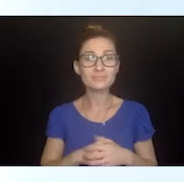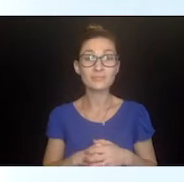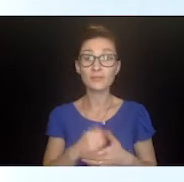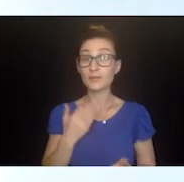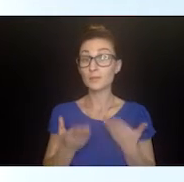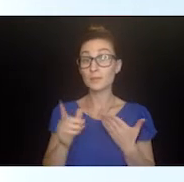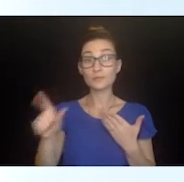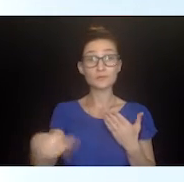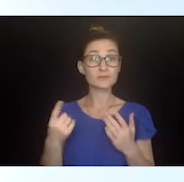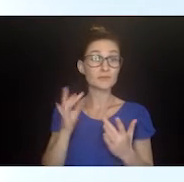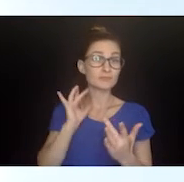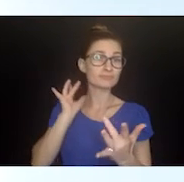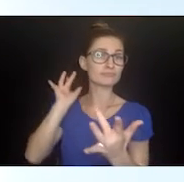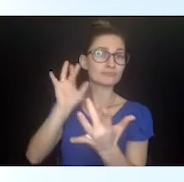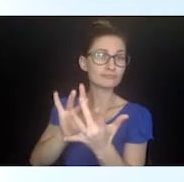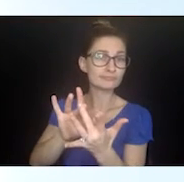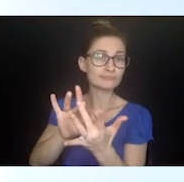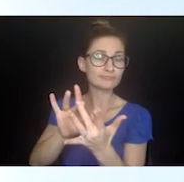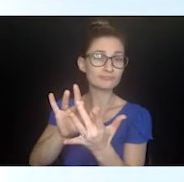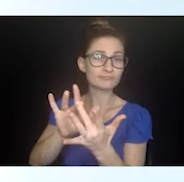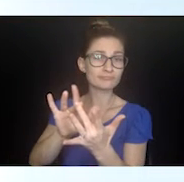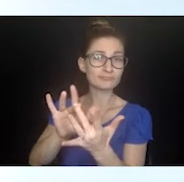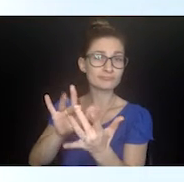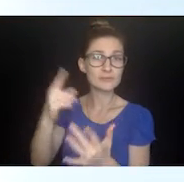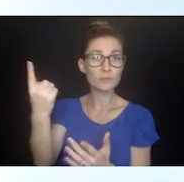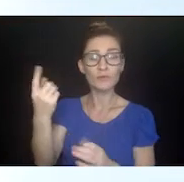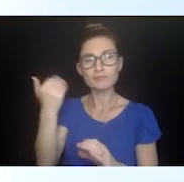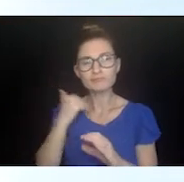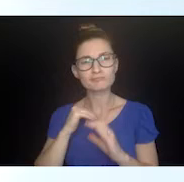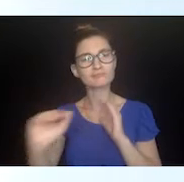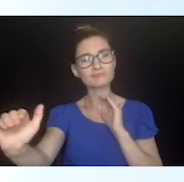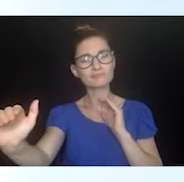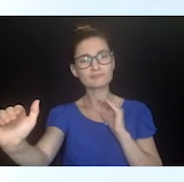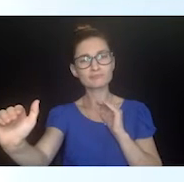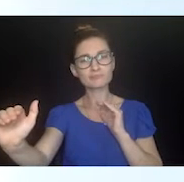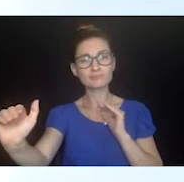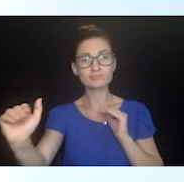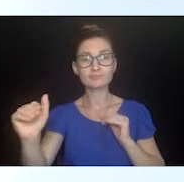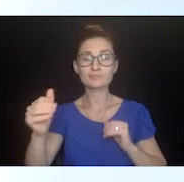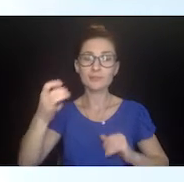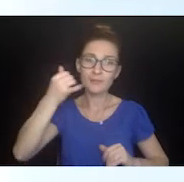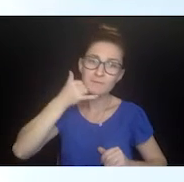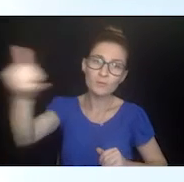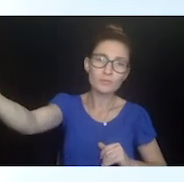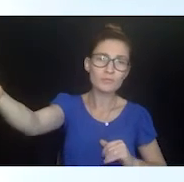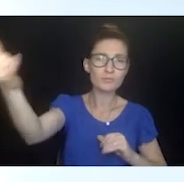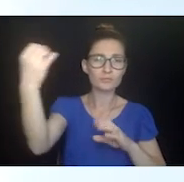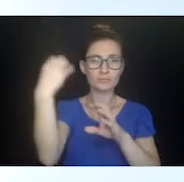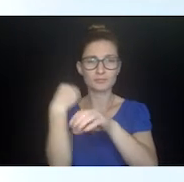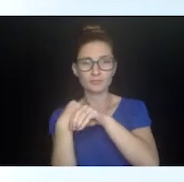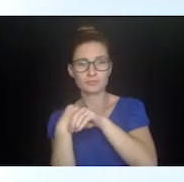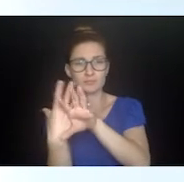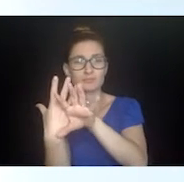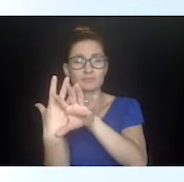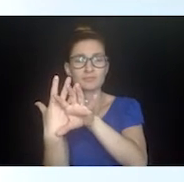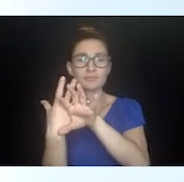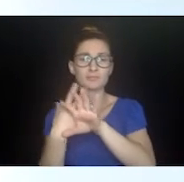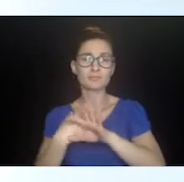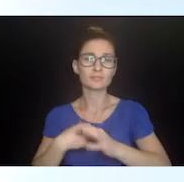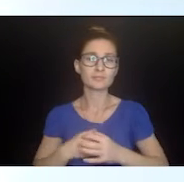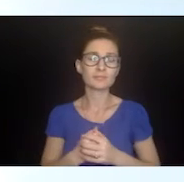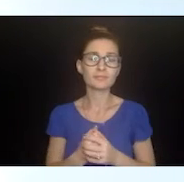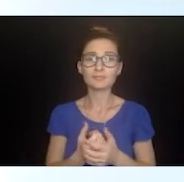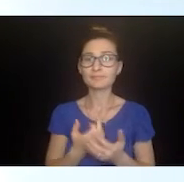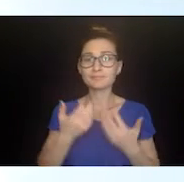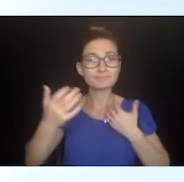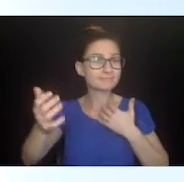Or is it to reach out to someone by email, or to make that phone call that you've always wanted to make but you